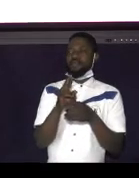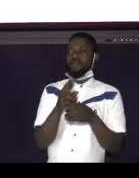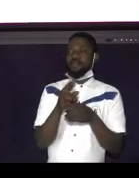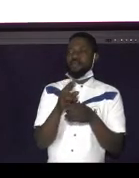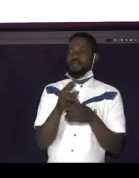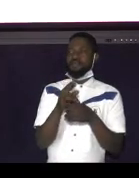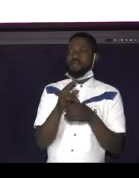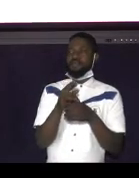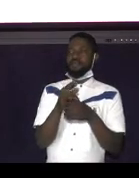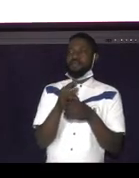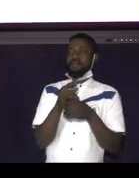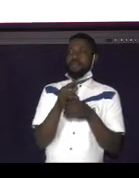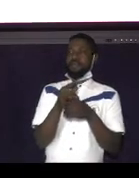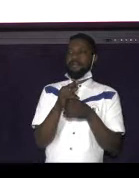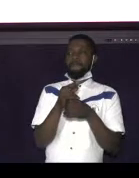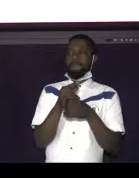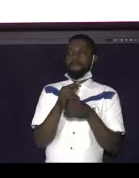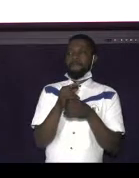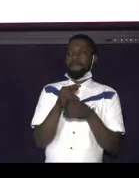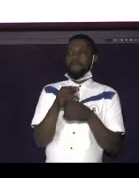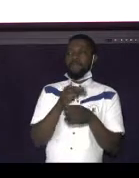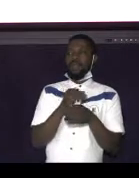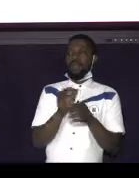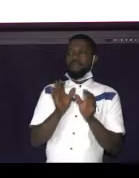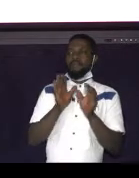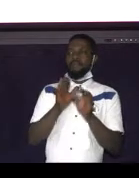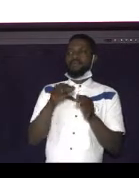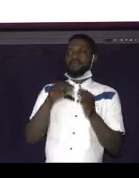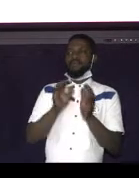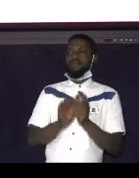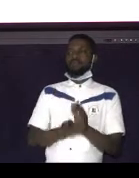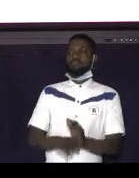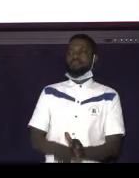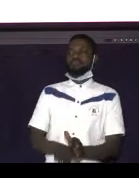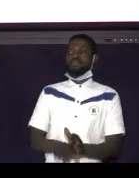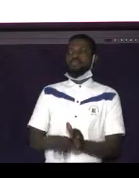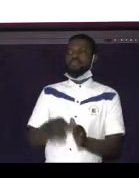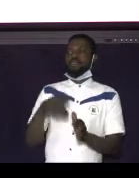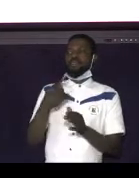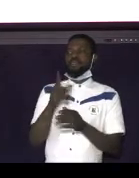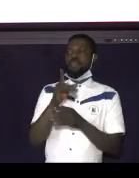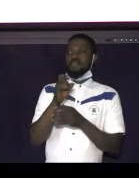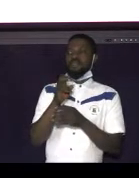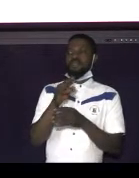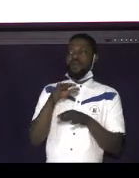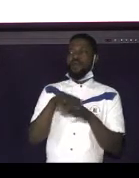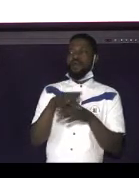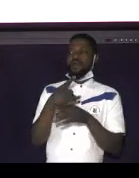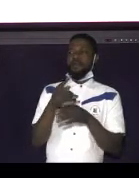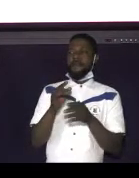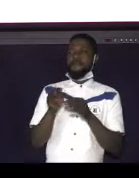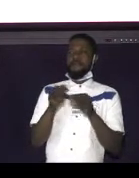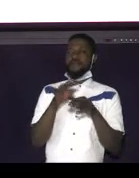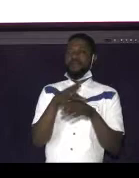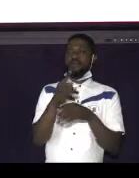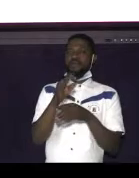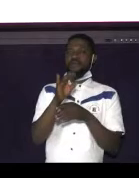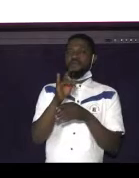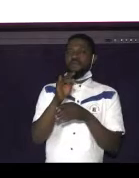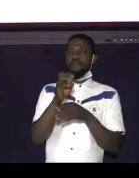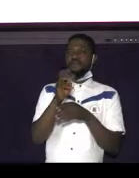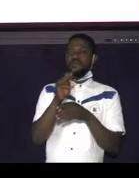Squeaks hops on the low end of the seesaw and I push down on the high end, the lever moves on the fulcrum and I can lift Squeaks up.